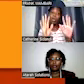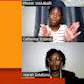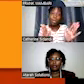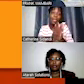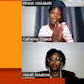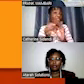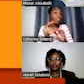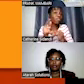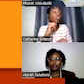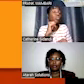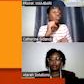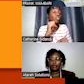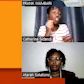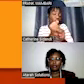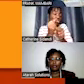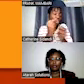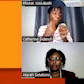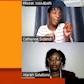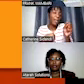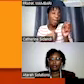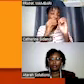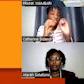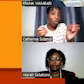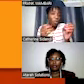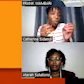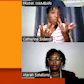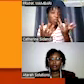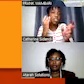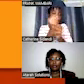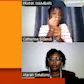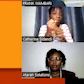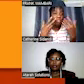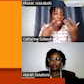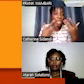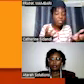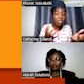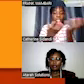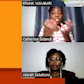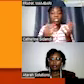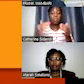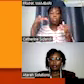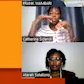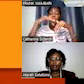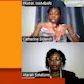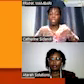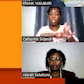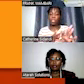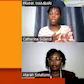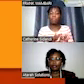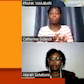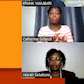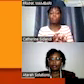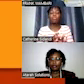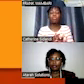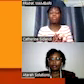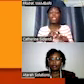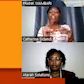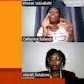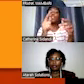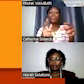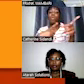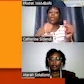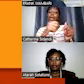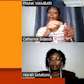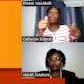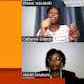not have a job or your job has finished or the business is going down completely, either you get to another job or try